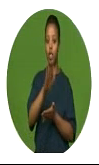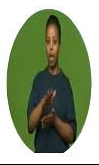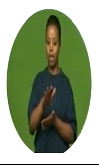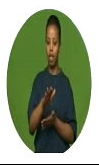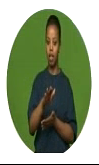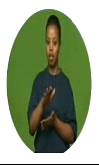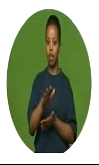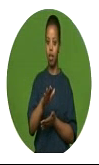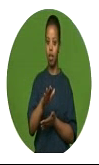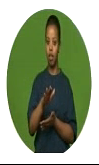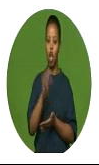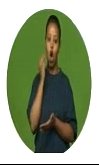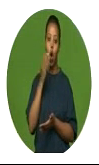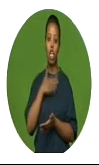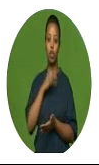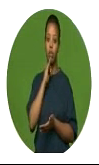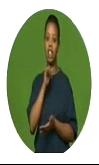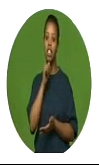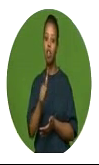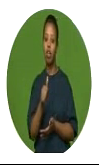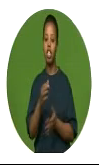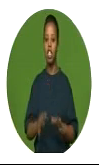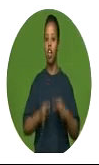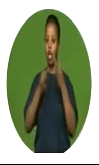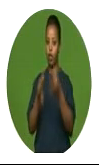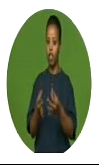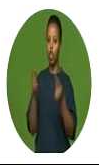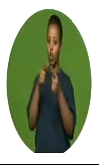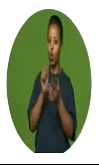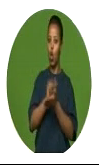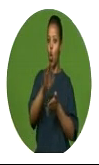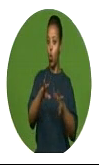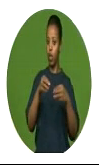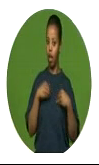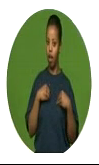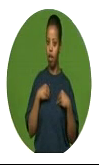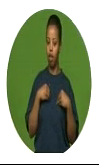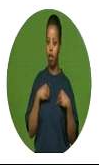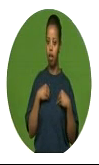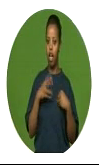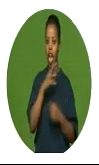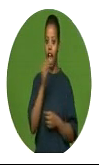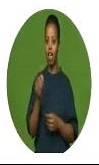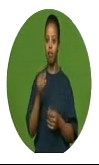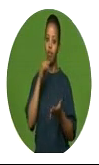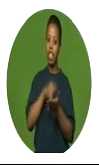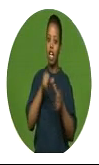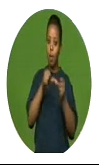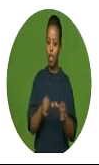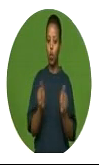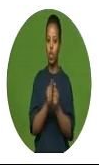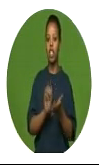Consignment. Ownership is not transferred to the consignee and it remains with